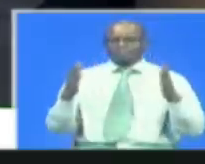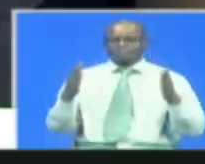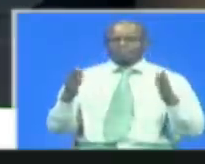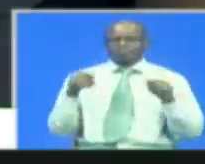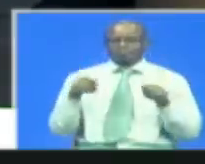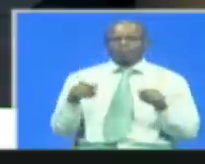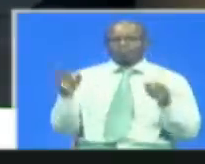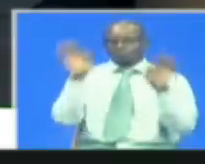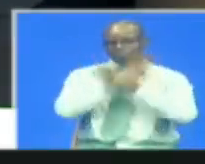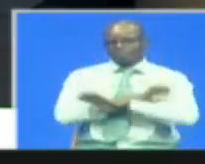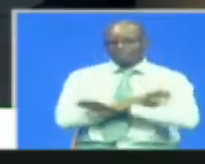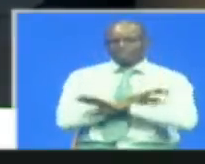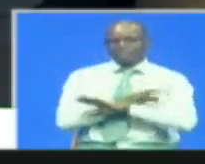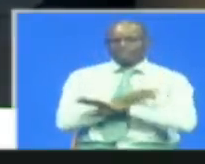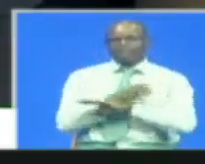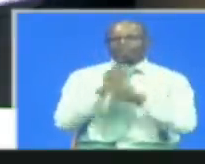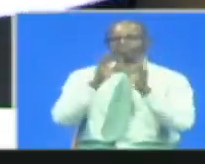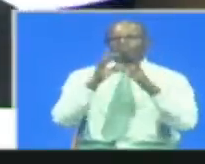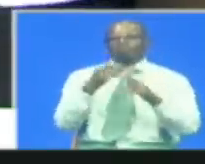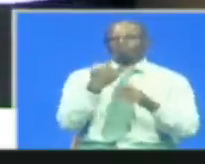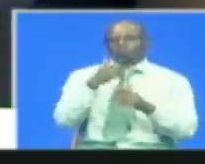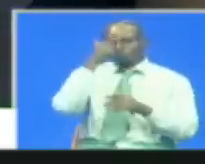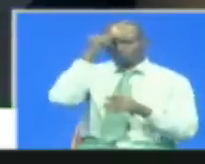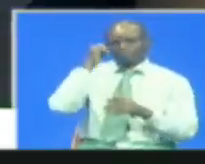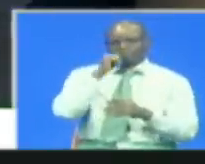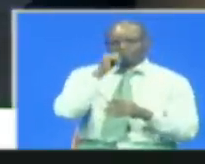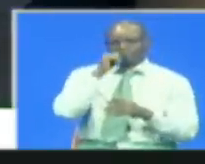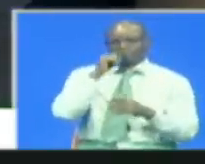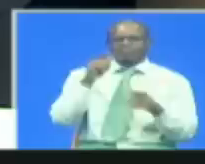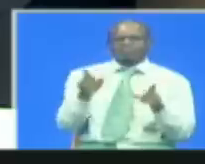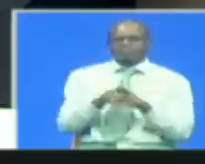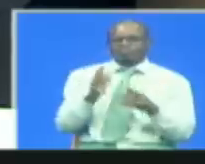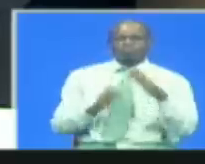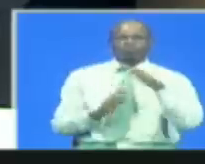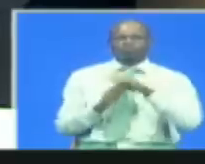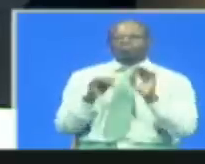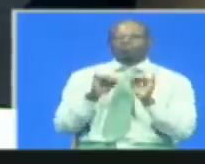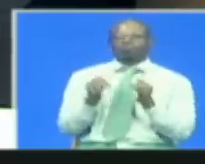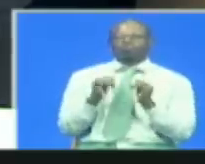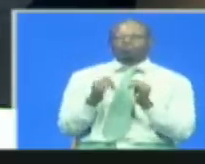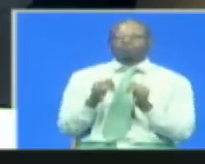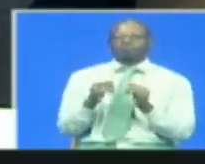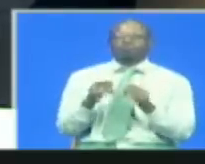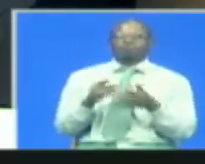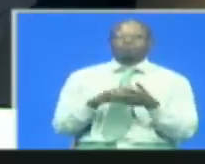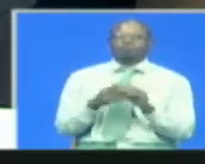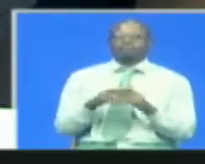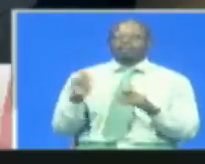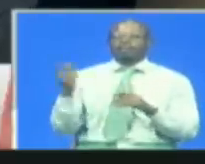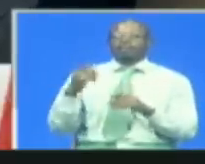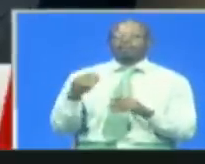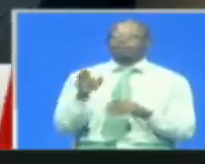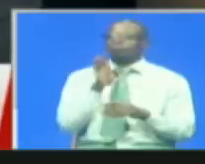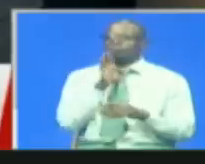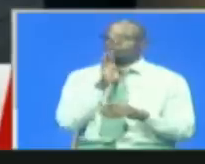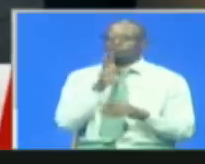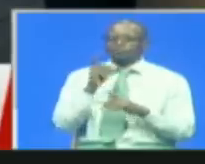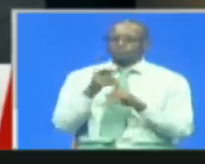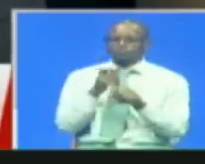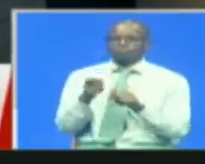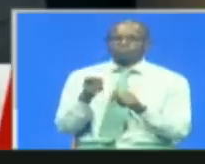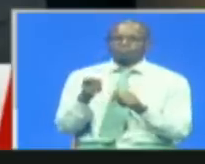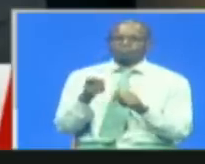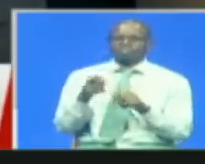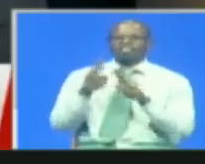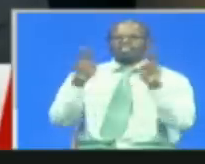sign language interpreter is Rafael Mbalo. To our top story, and Kenya has been forced to borrow from the international